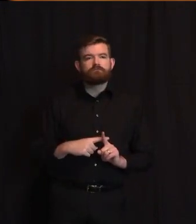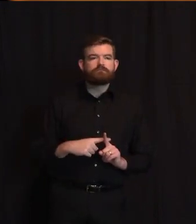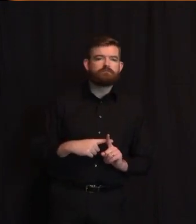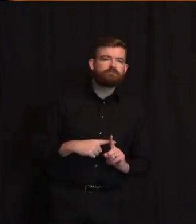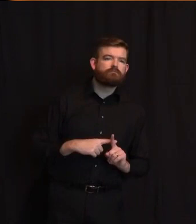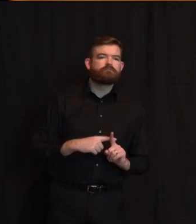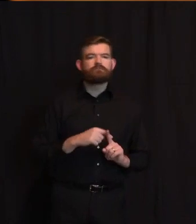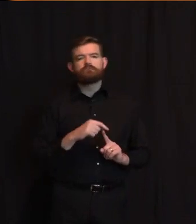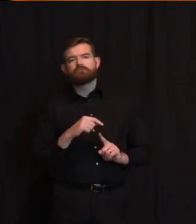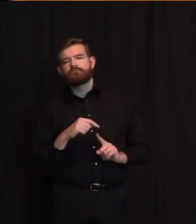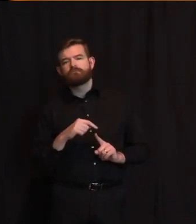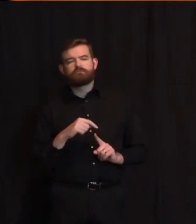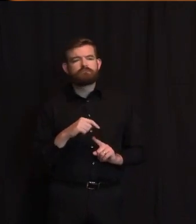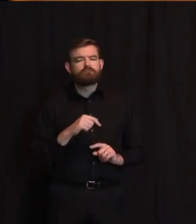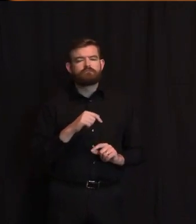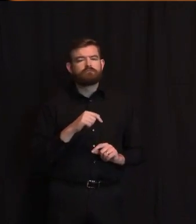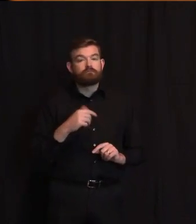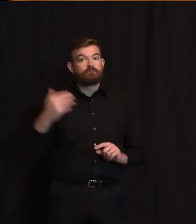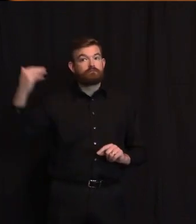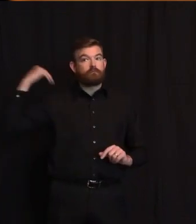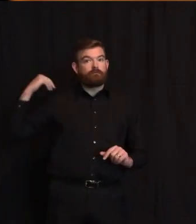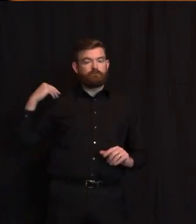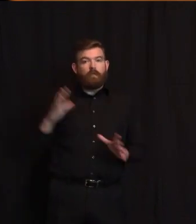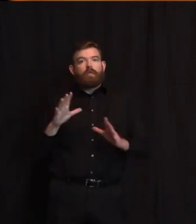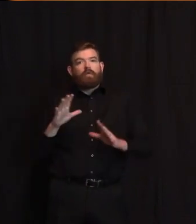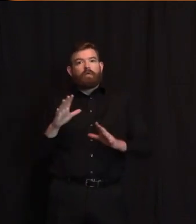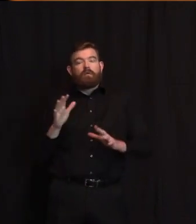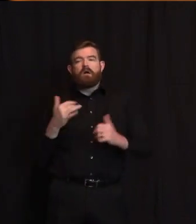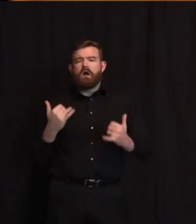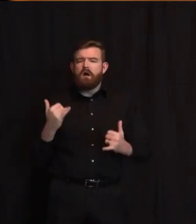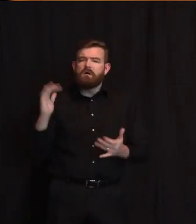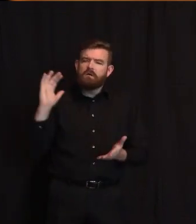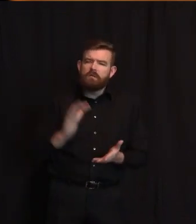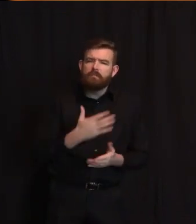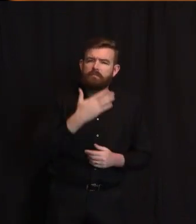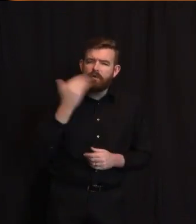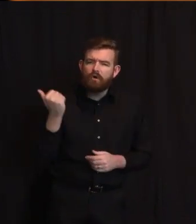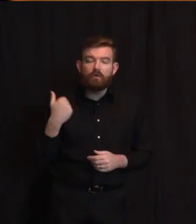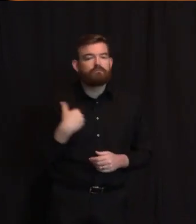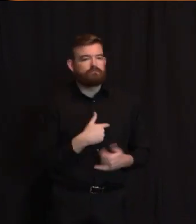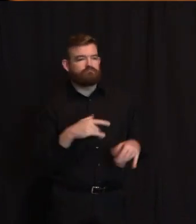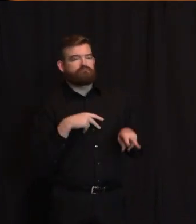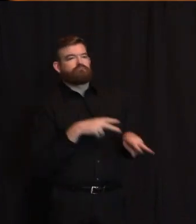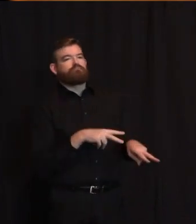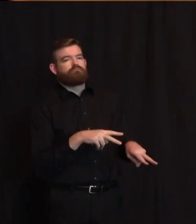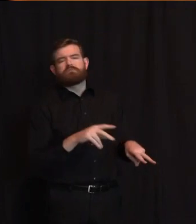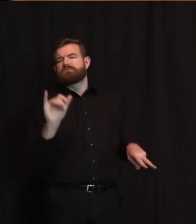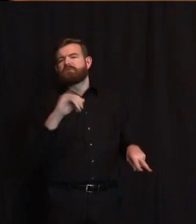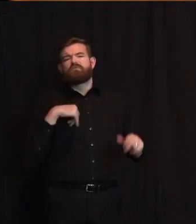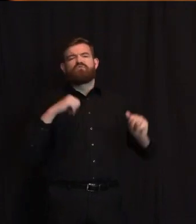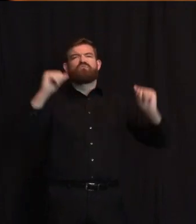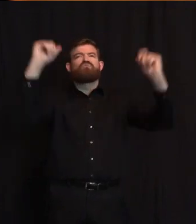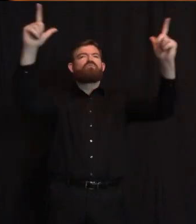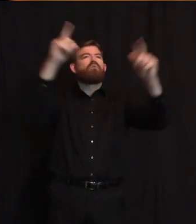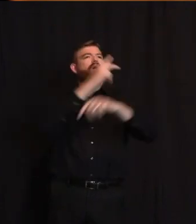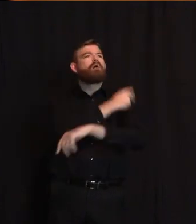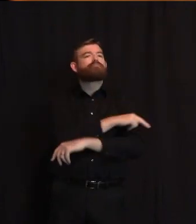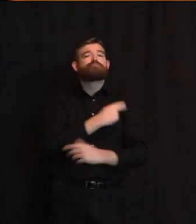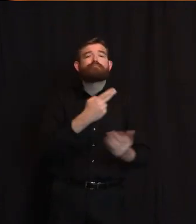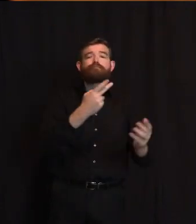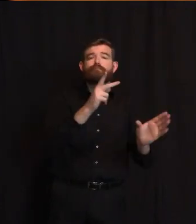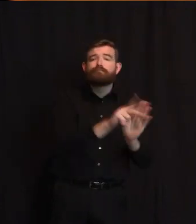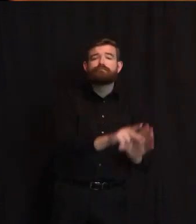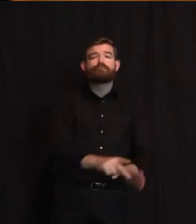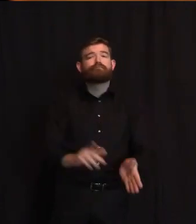as we originally thought, but we just have to keep an eye on it. And as with all of our hospitals, we're putting in a